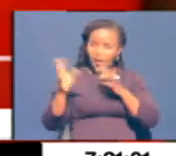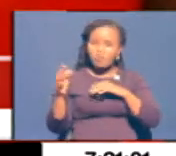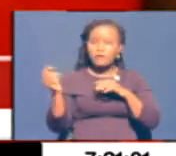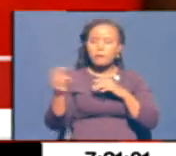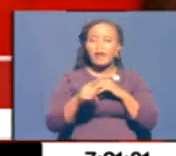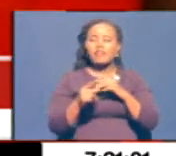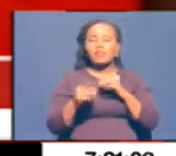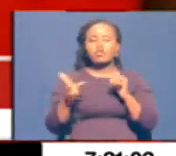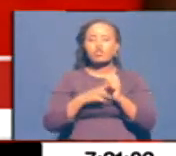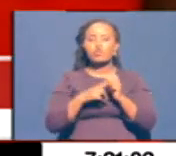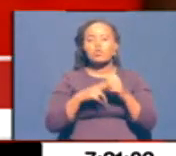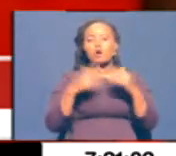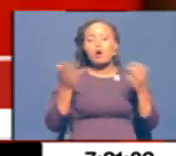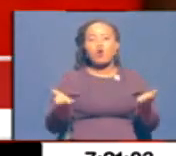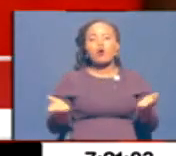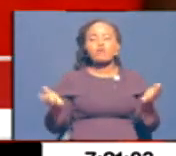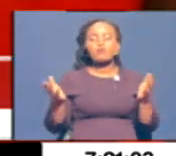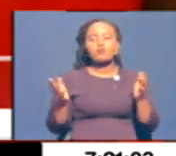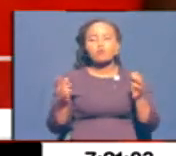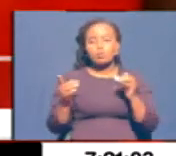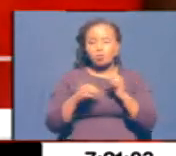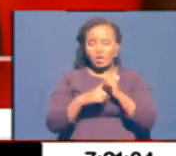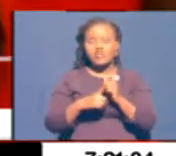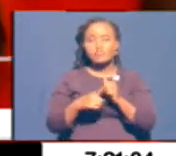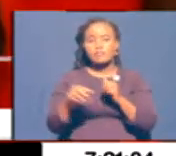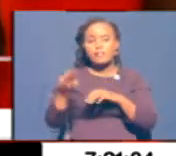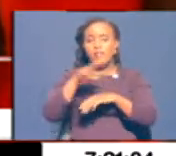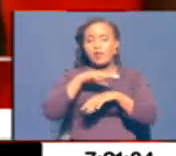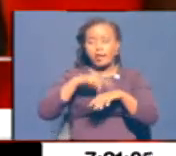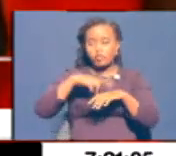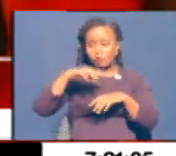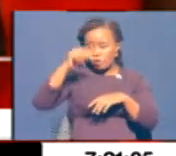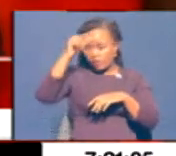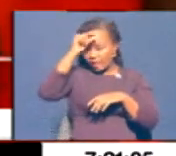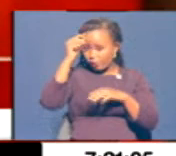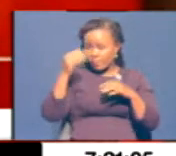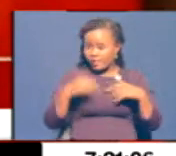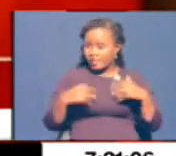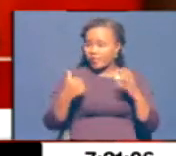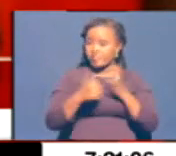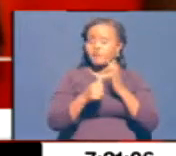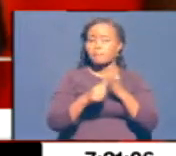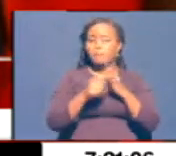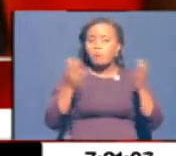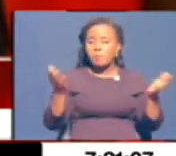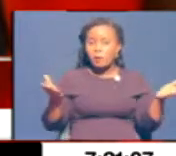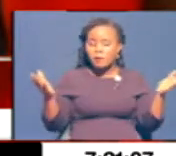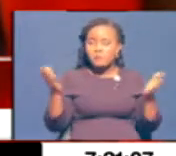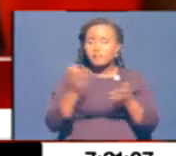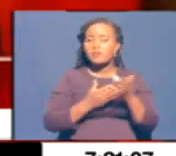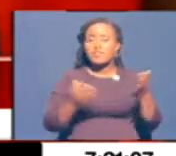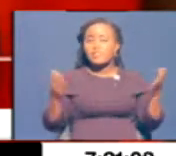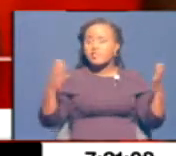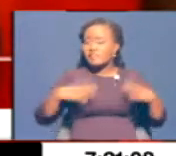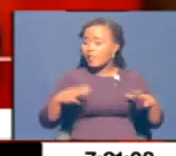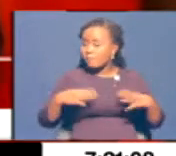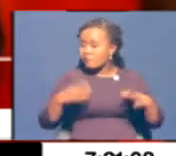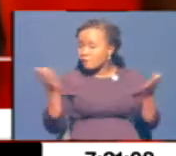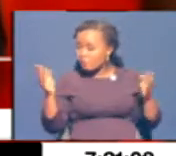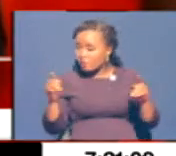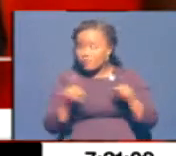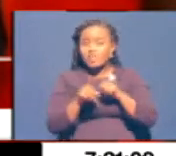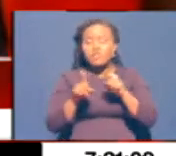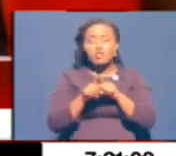Mr. Speaker, the national government had a crisis where our people, some of our people, looked even to the World Bank